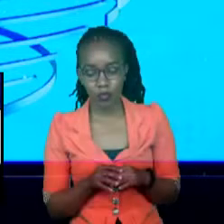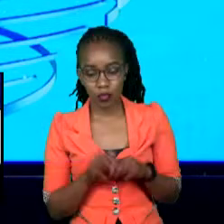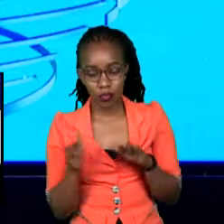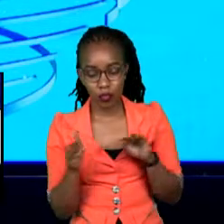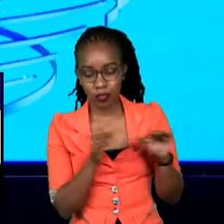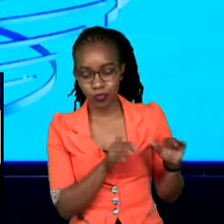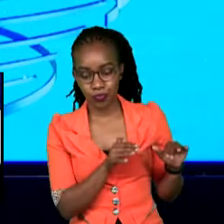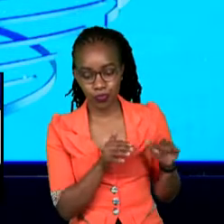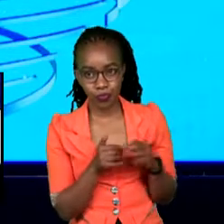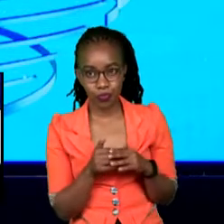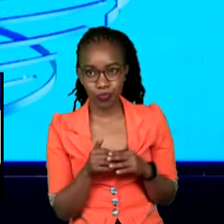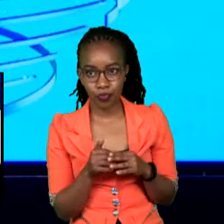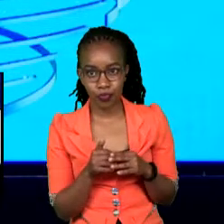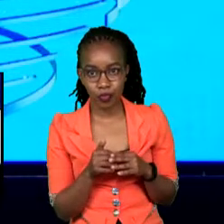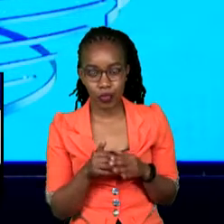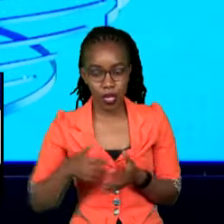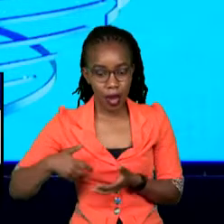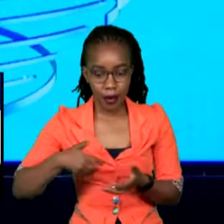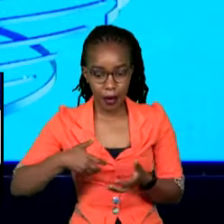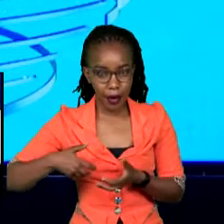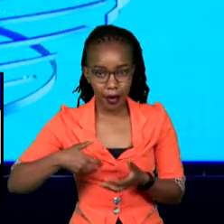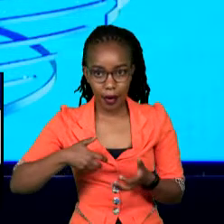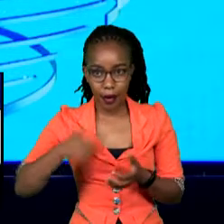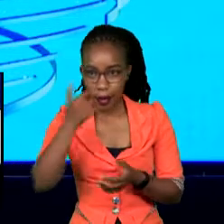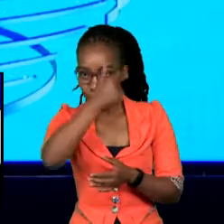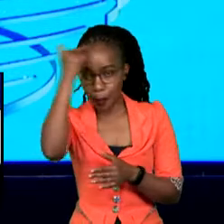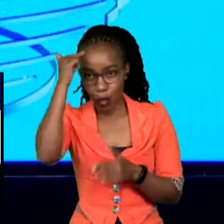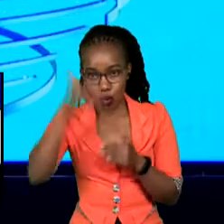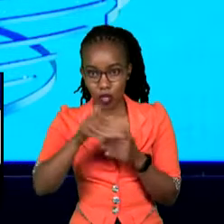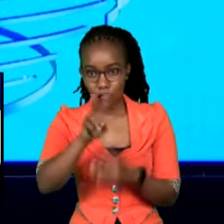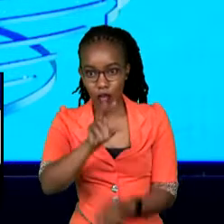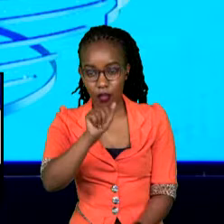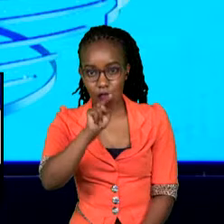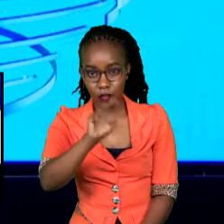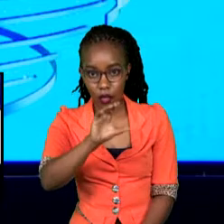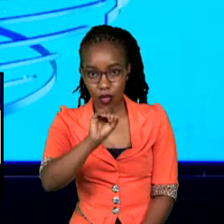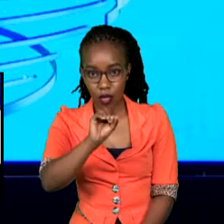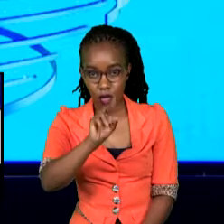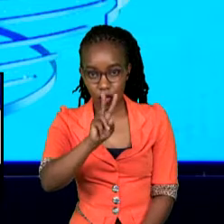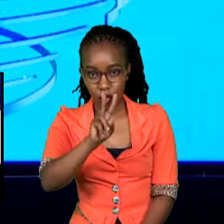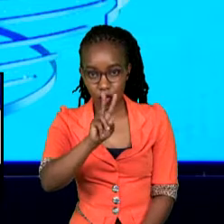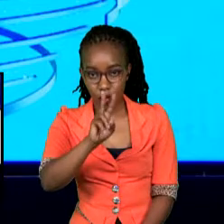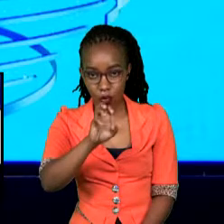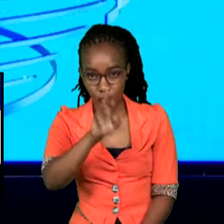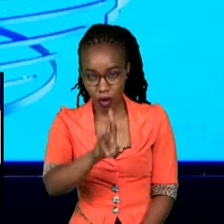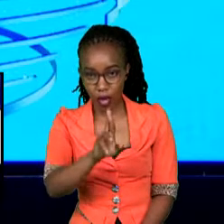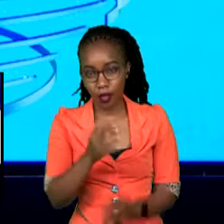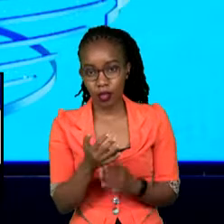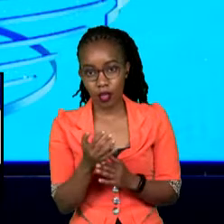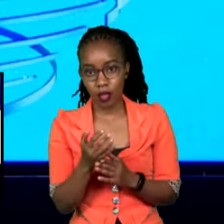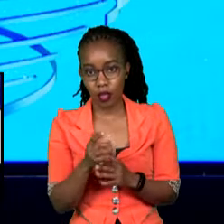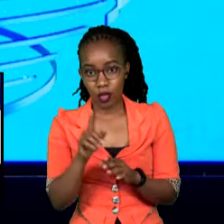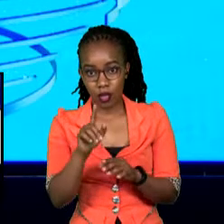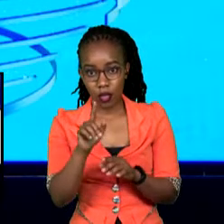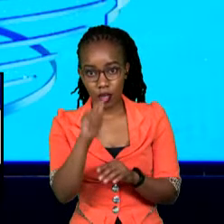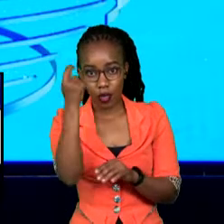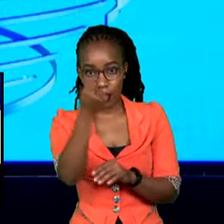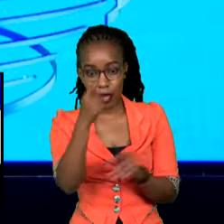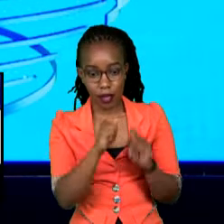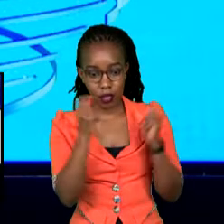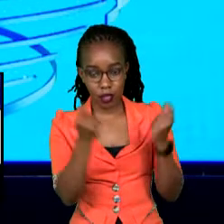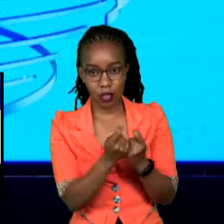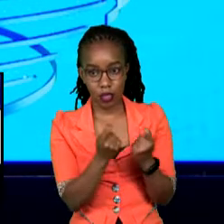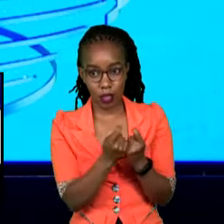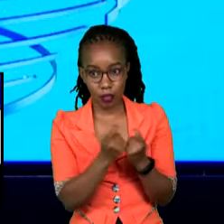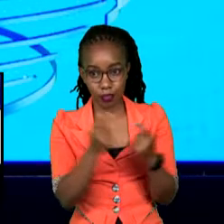Now shifting our gears to matters rugby, because after the Vancouver Sevens, now comes the Edmond Sevens, where Team Kenya MASHUJAA